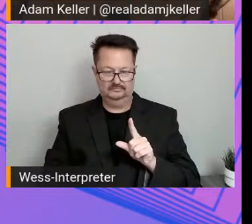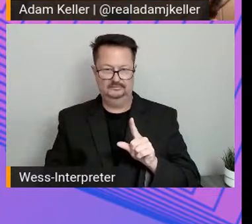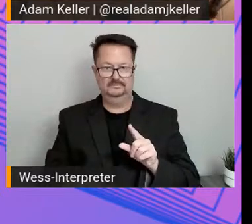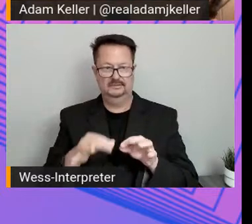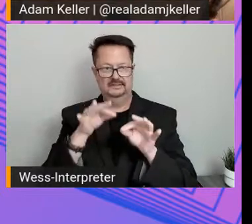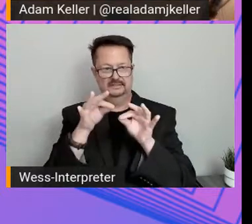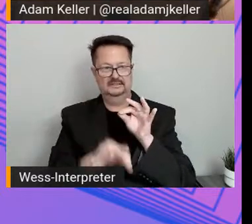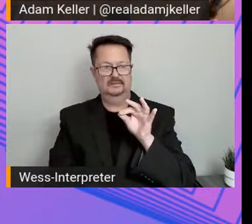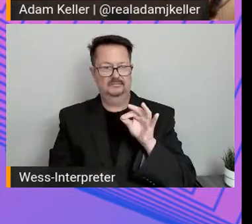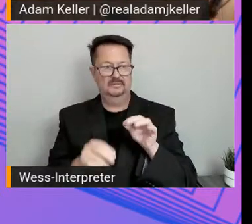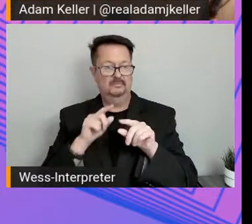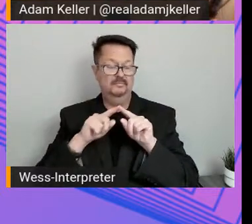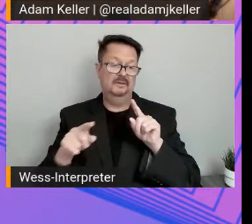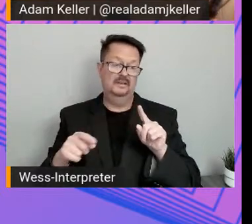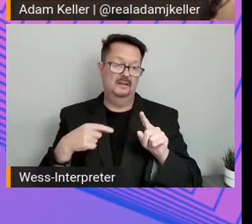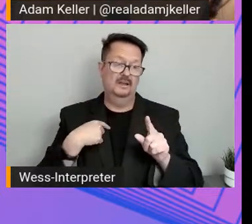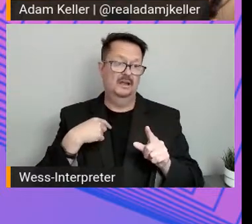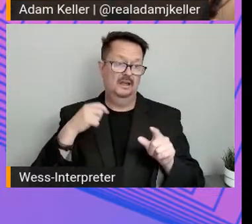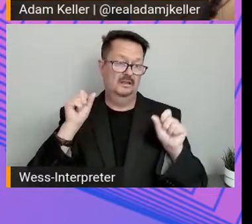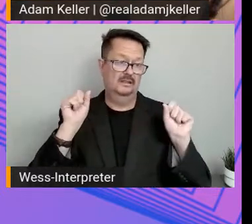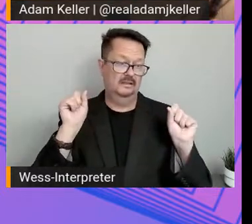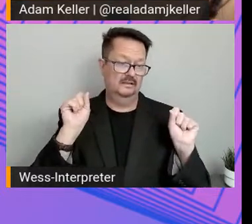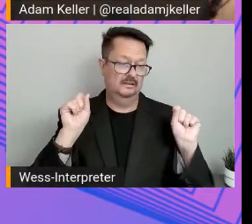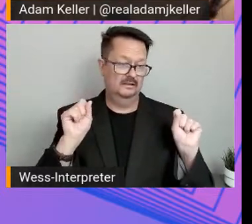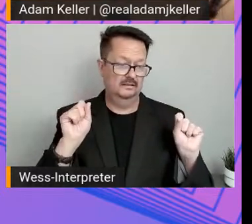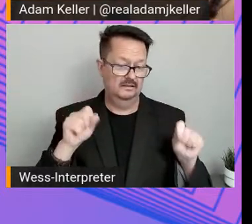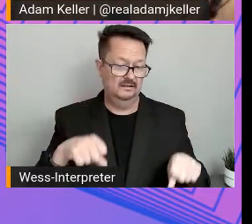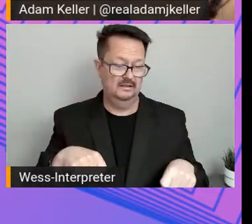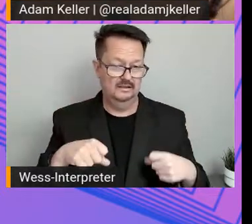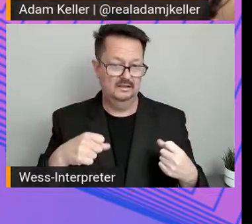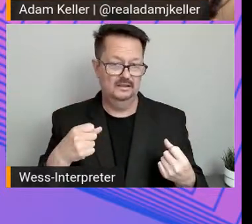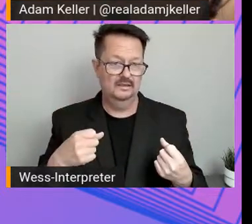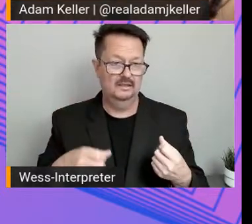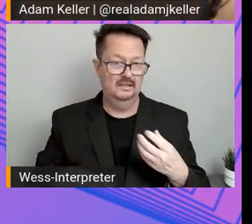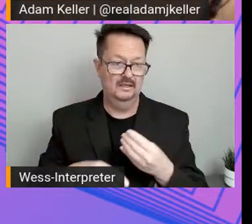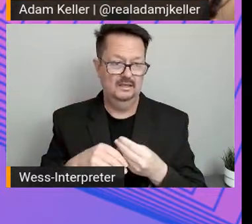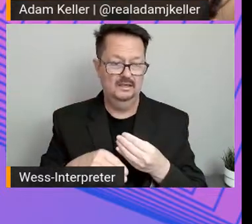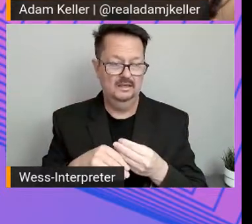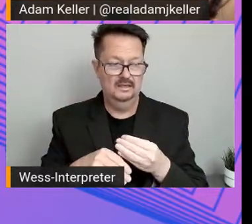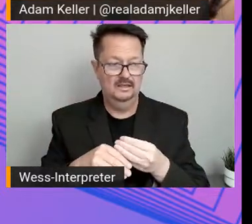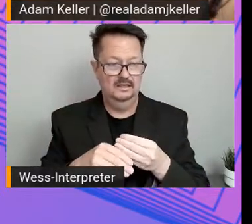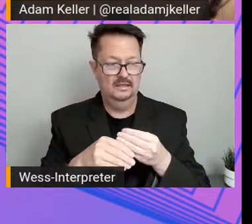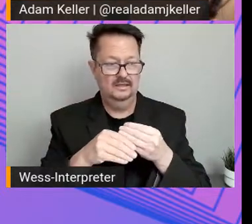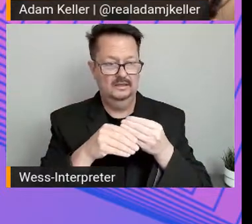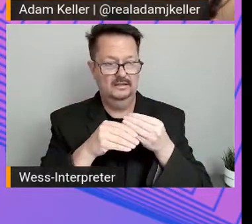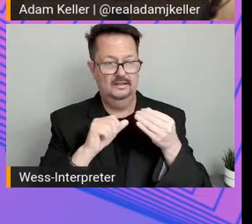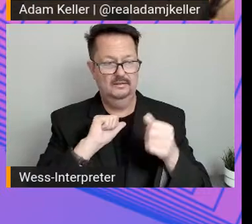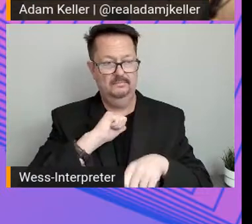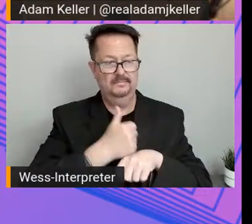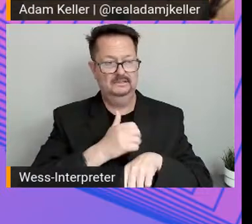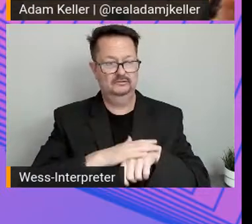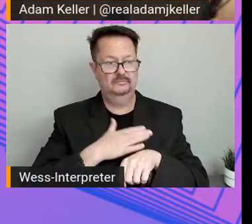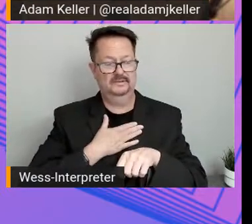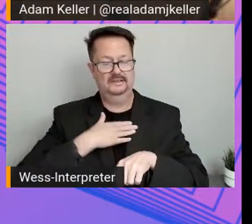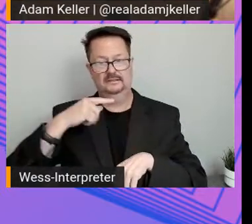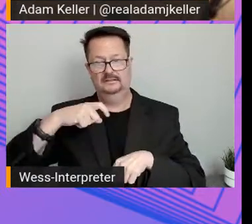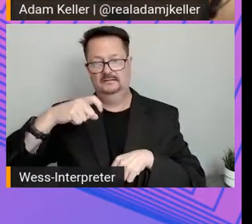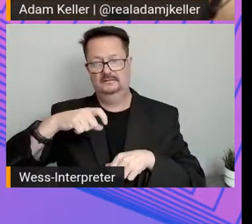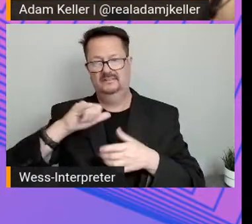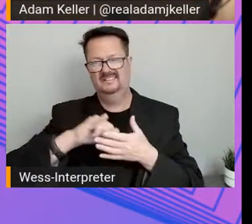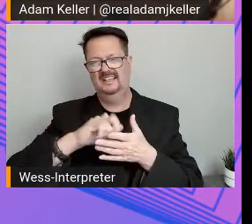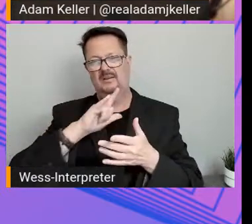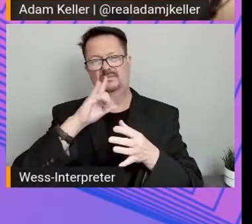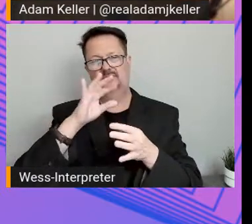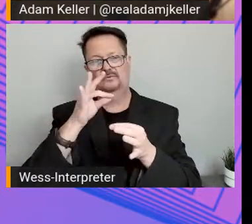my service to run as I need based on my required needs. So again, that was just a very simple